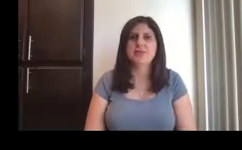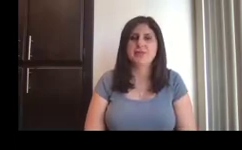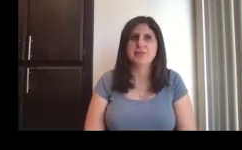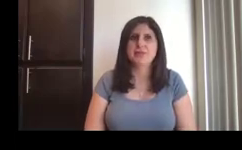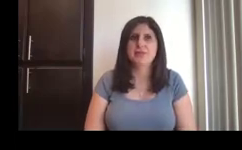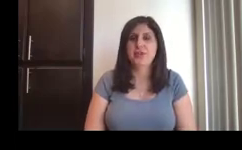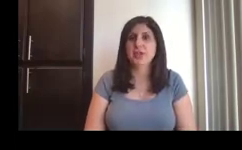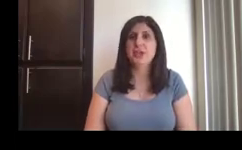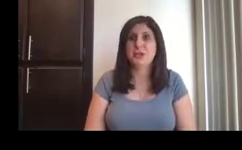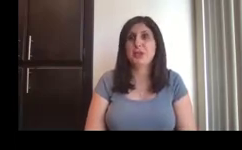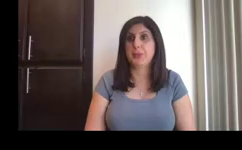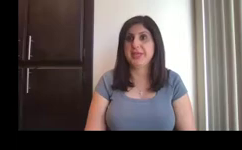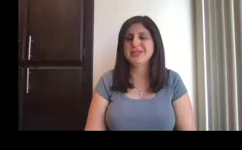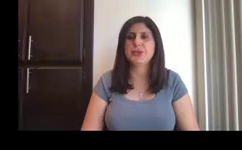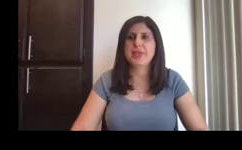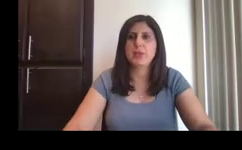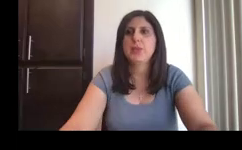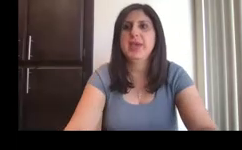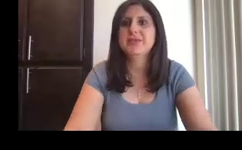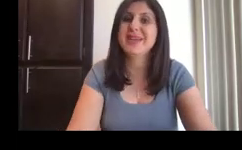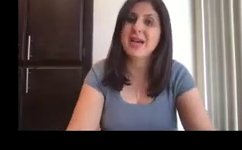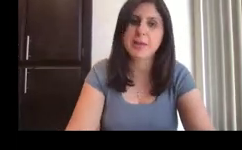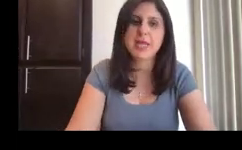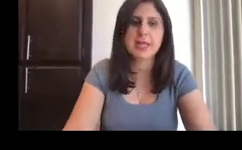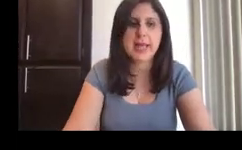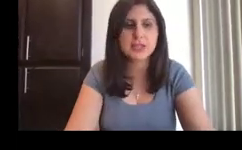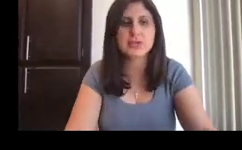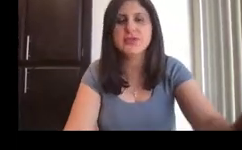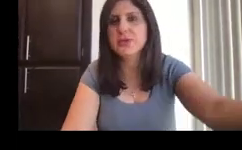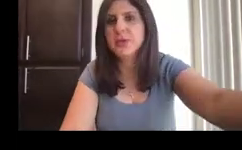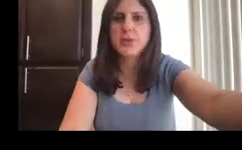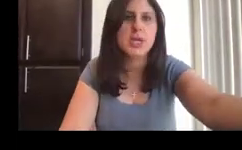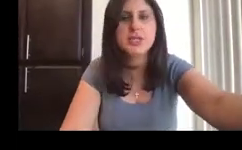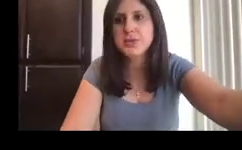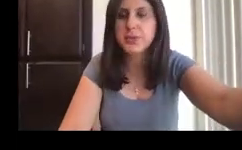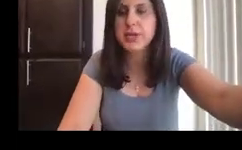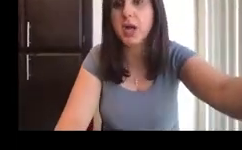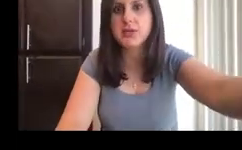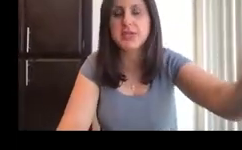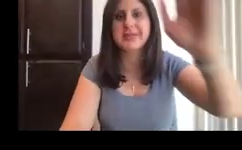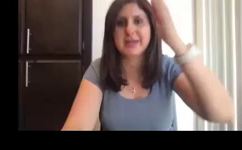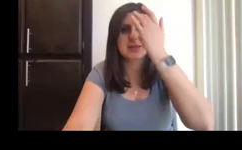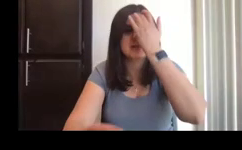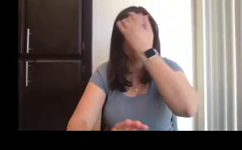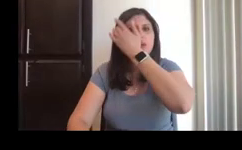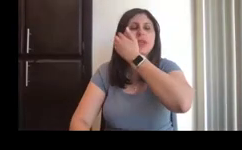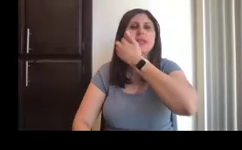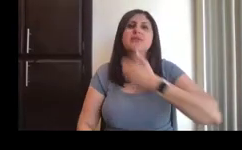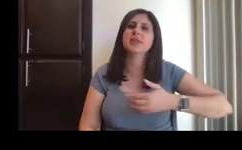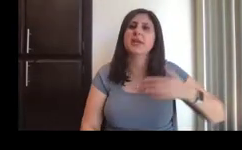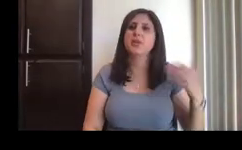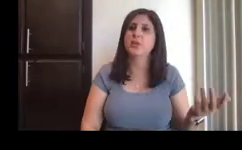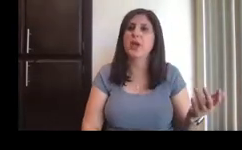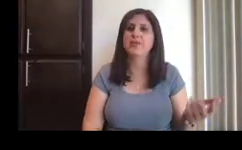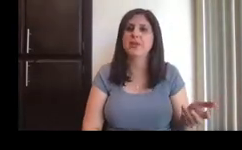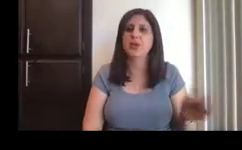um, film Unit 3, so that way we have time in class to review Unit 1, 2, and 3, all of these signs together, because